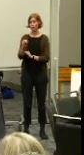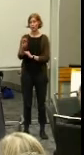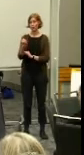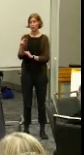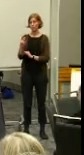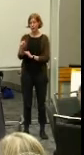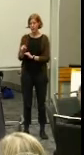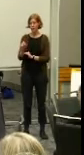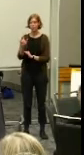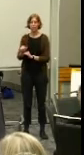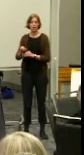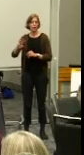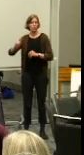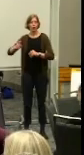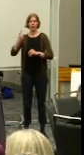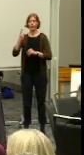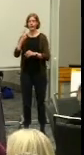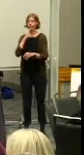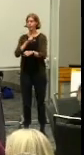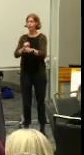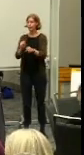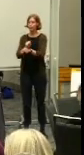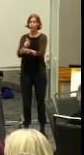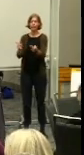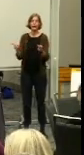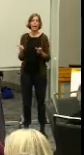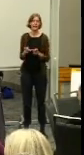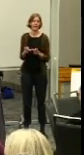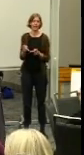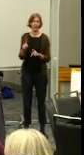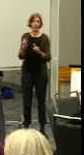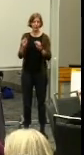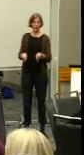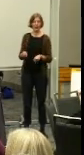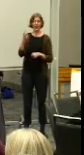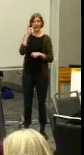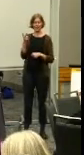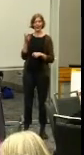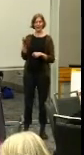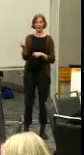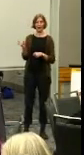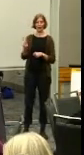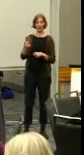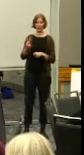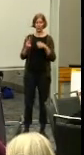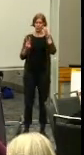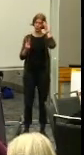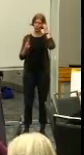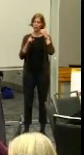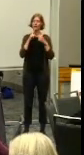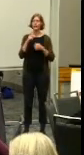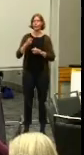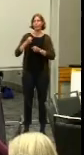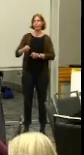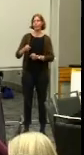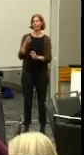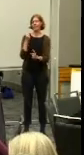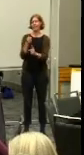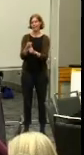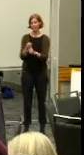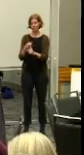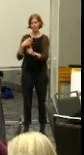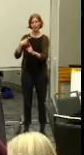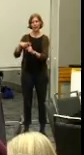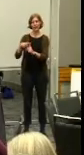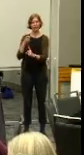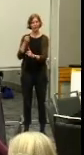along the corridor. The commissary kitchen, the co-working space and the event space, that had a really solid impact over the past year and a half. We've seen last year we